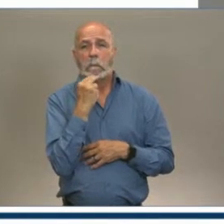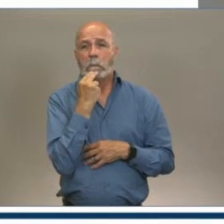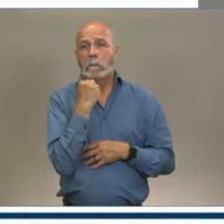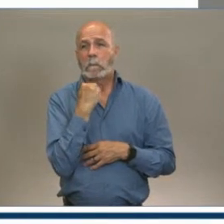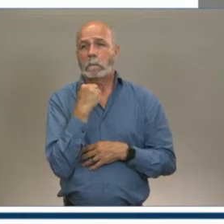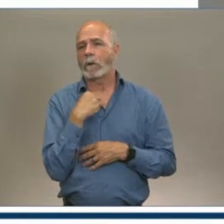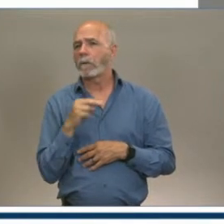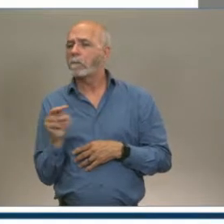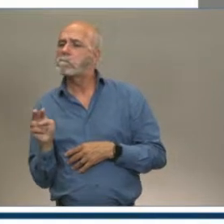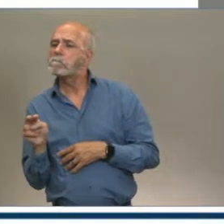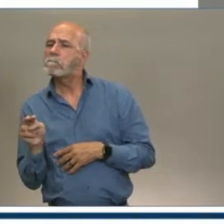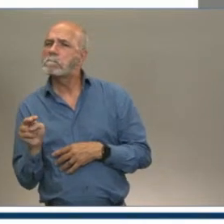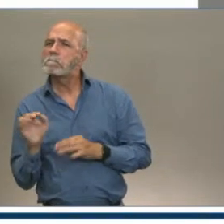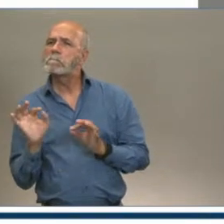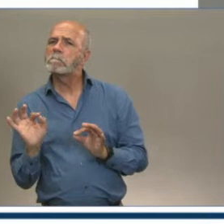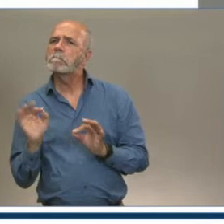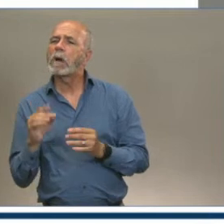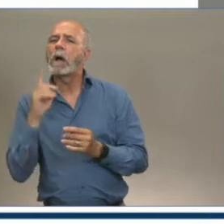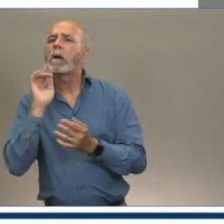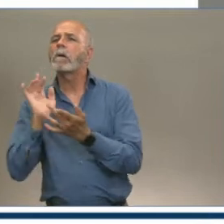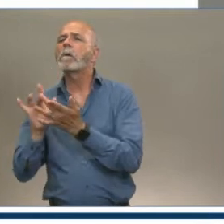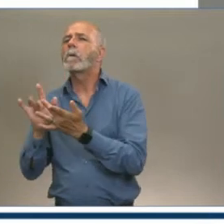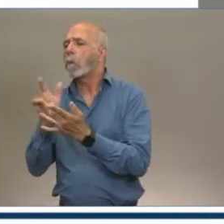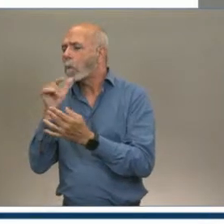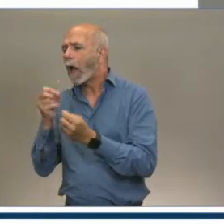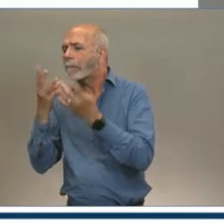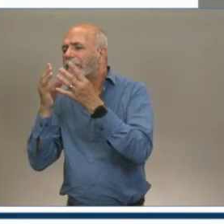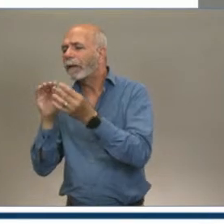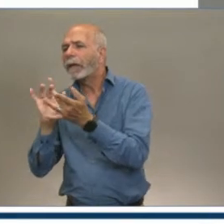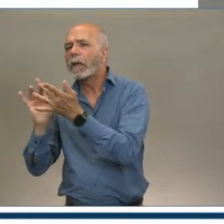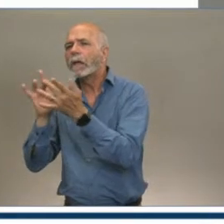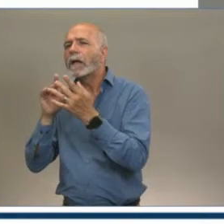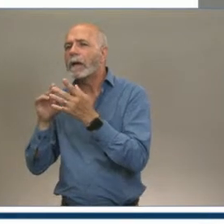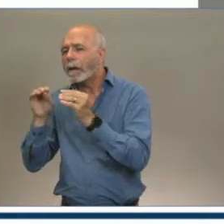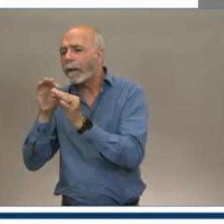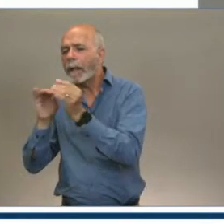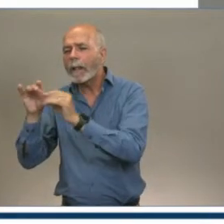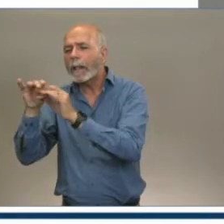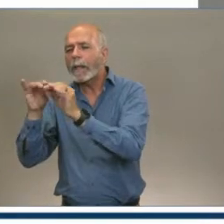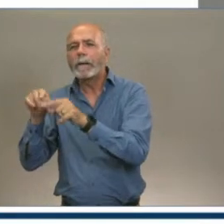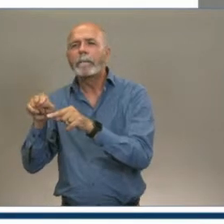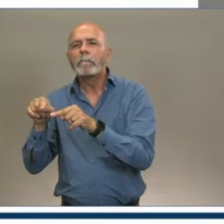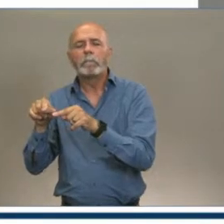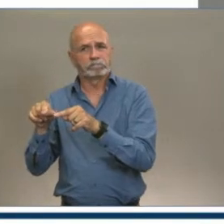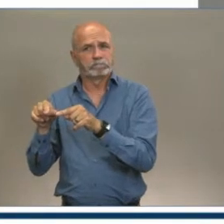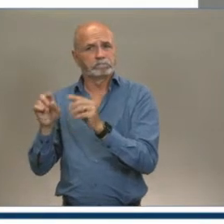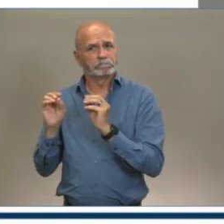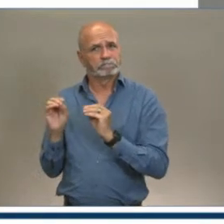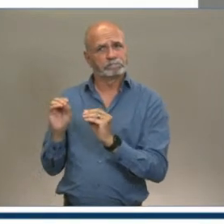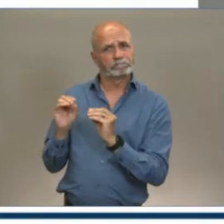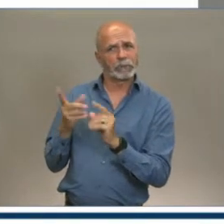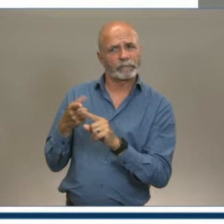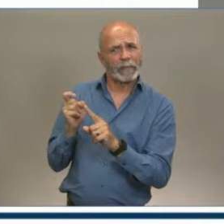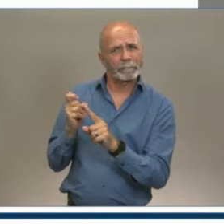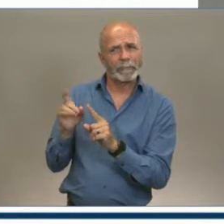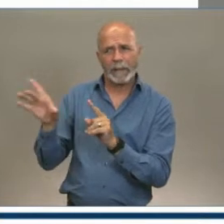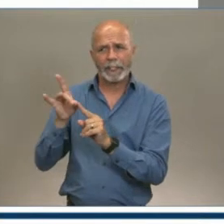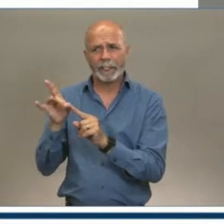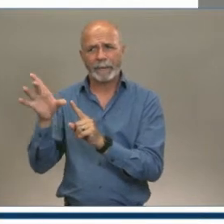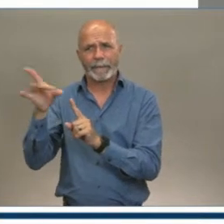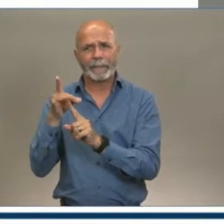number of contacts per case, and the cases that are that we can't explain or unknown acquisition. All those